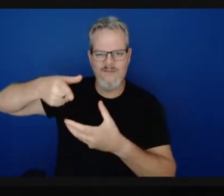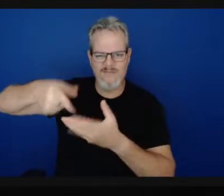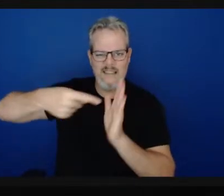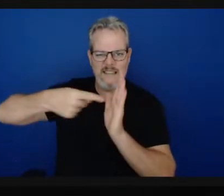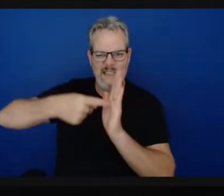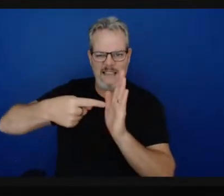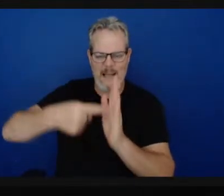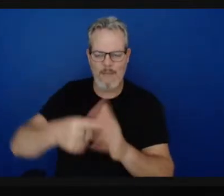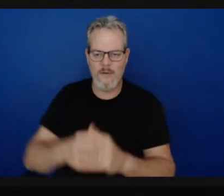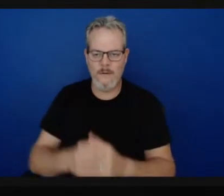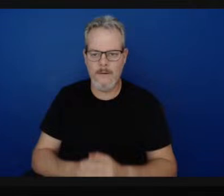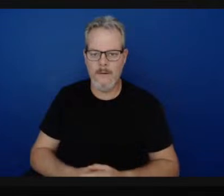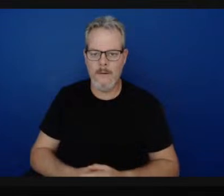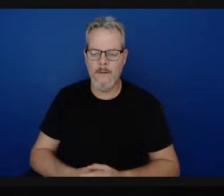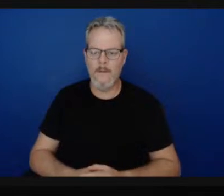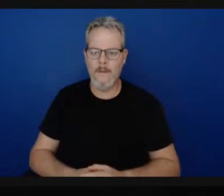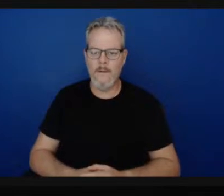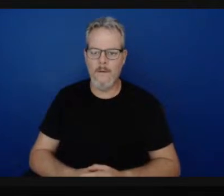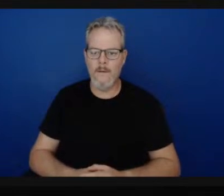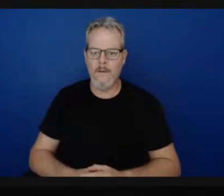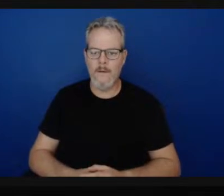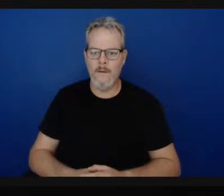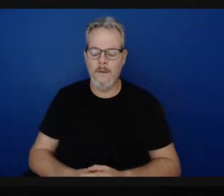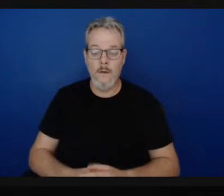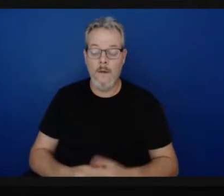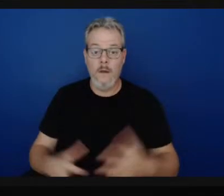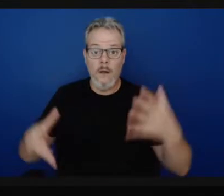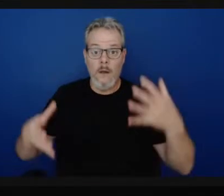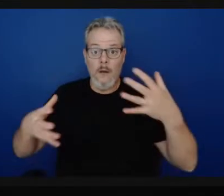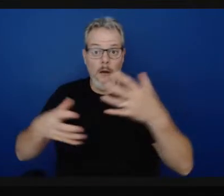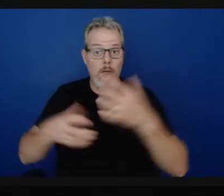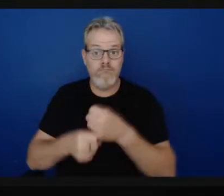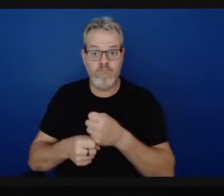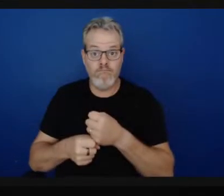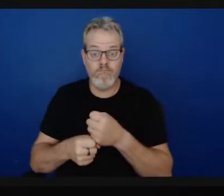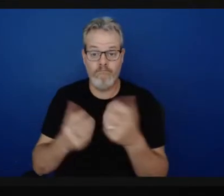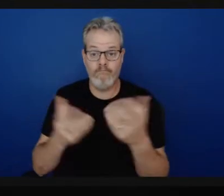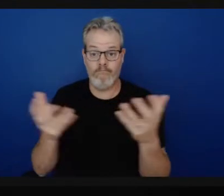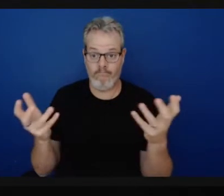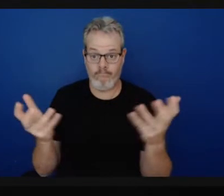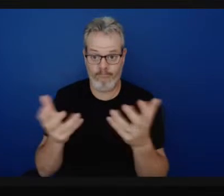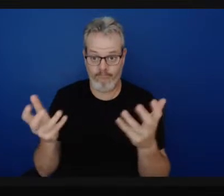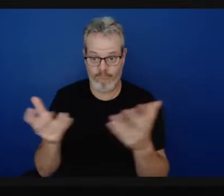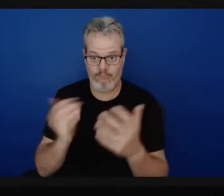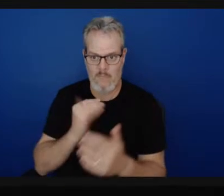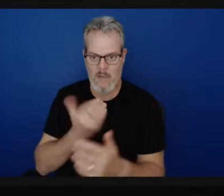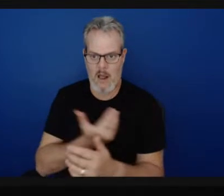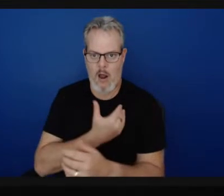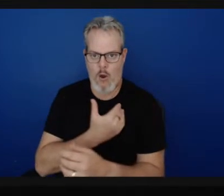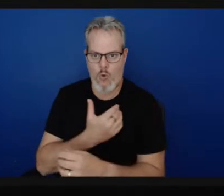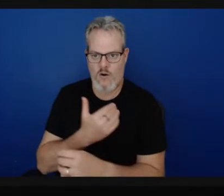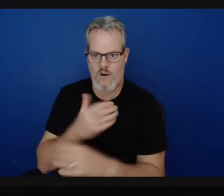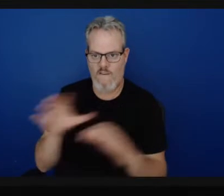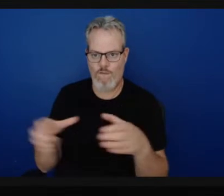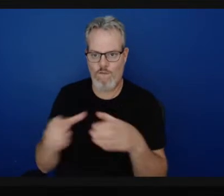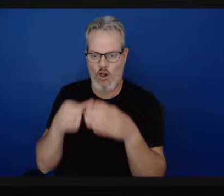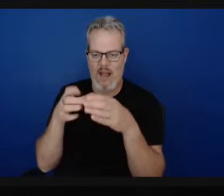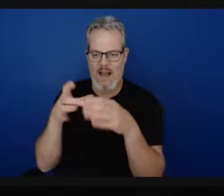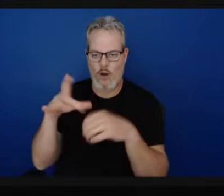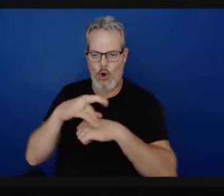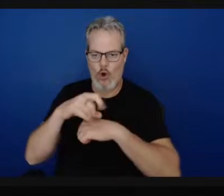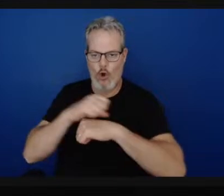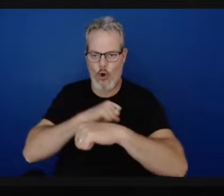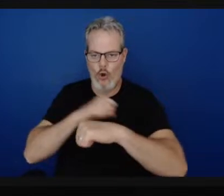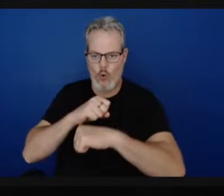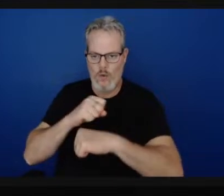Okay, so bringing it together here to our volcanic earthquakes and south flank.